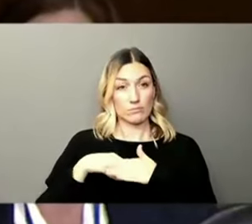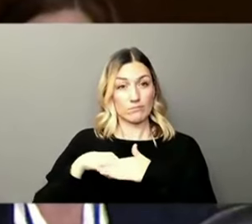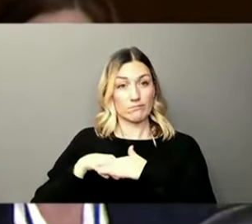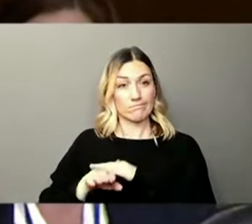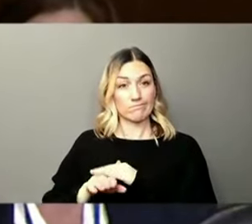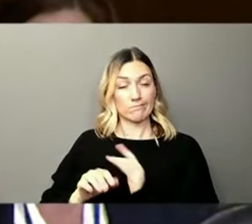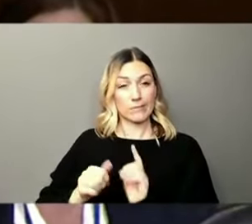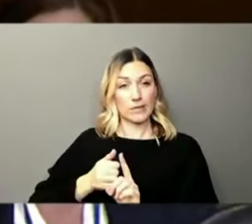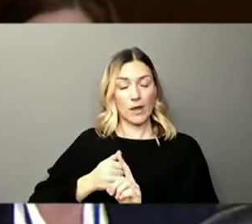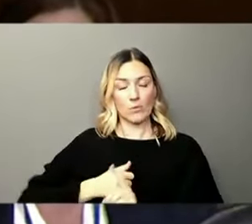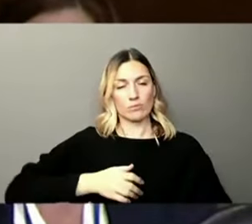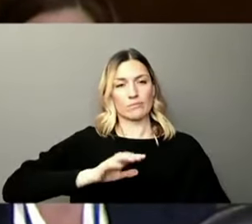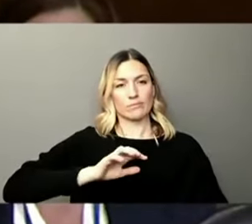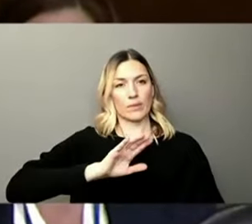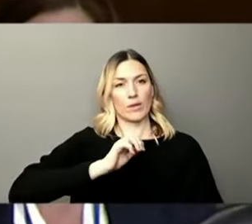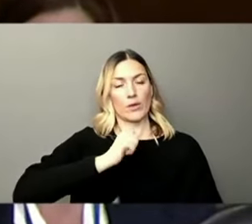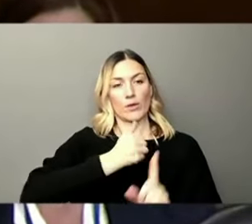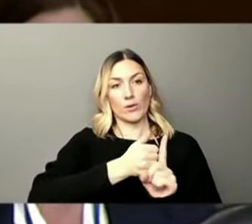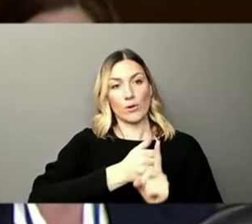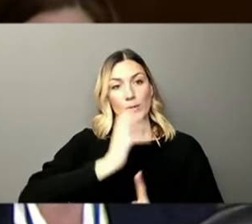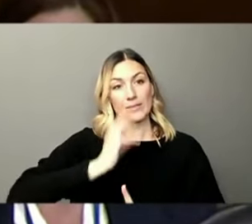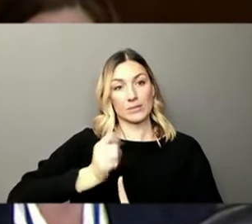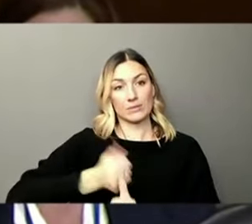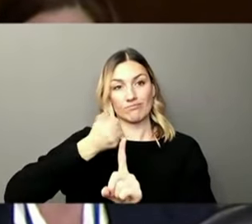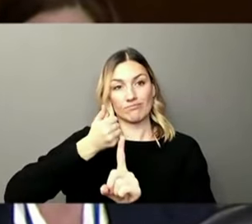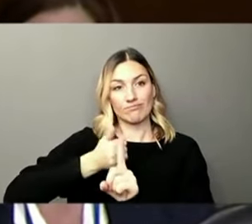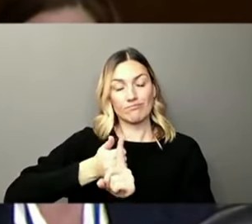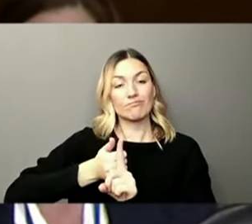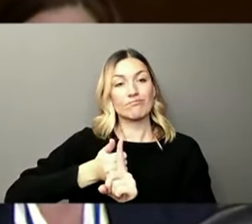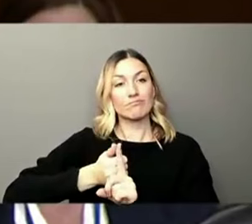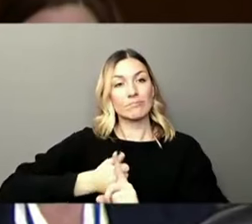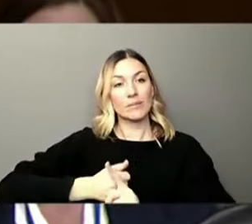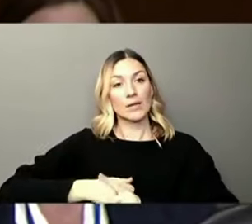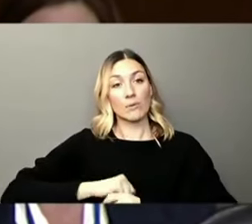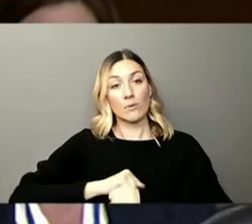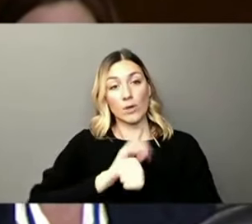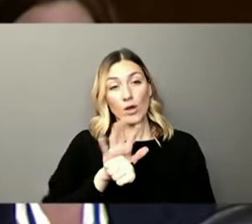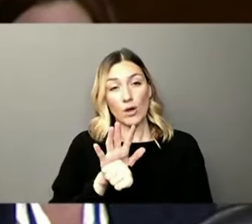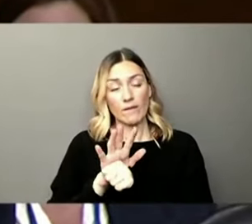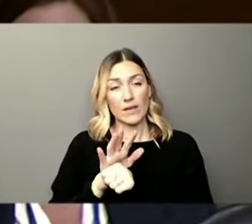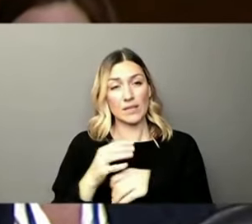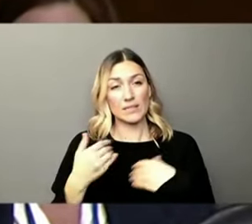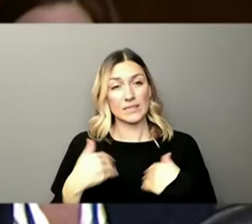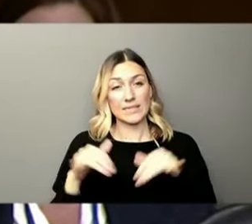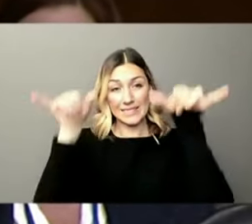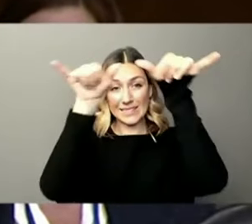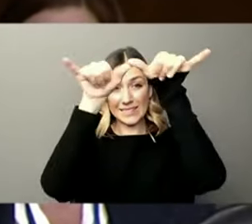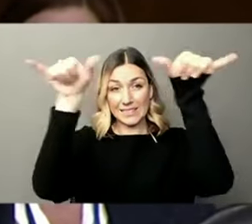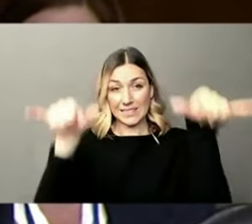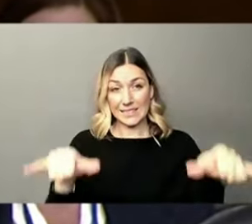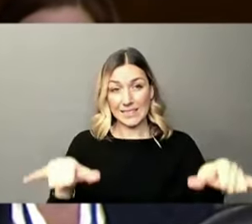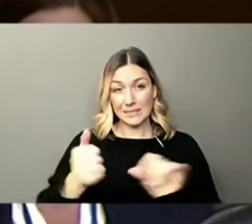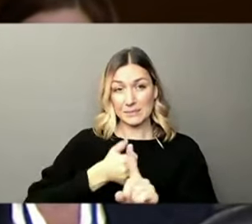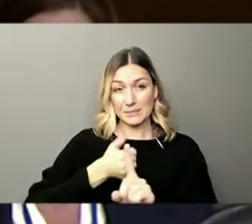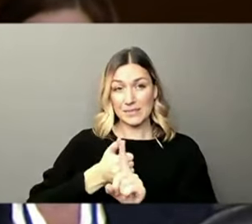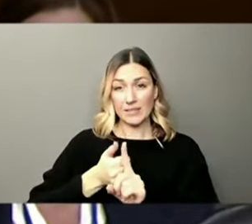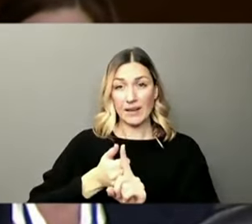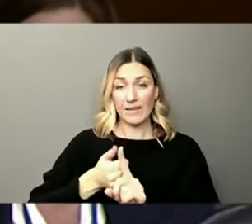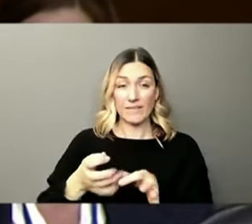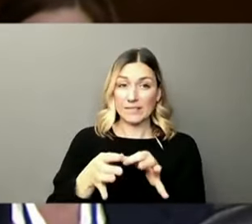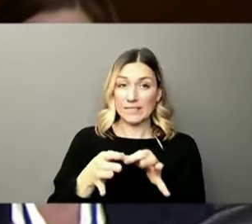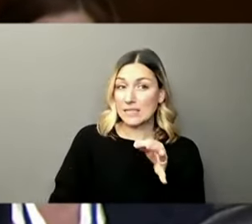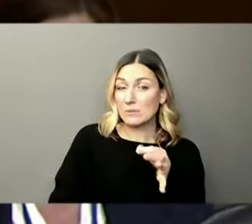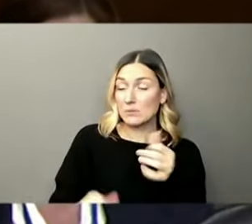predicament fighting COVID, was it easy dealing with the system itself when you were trying to see what